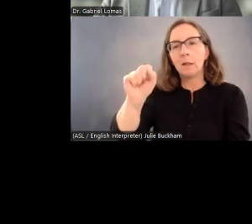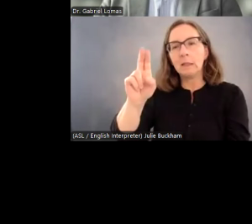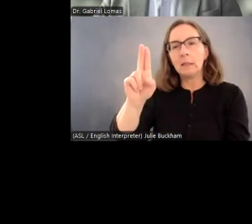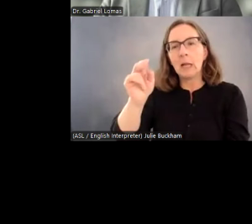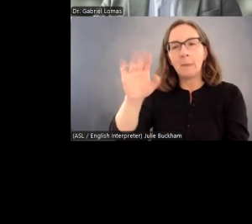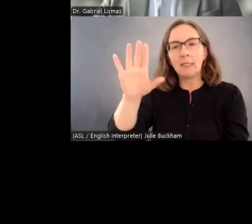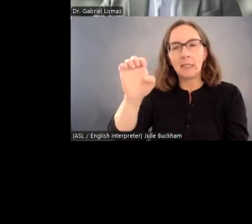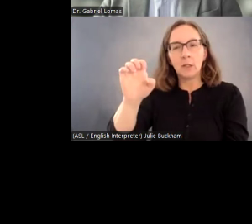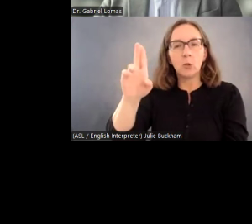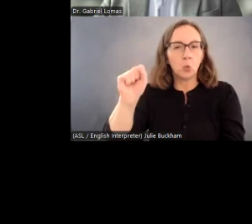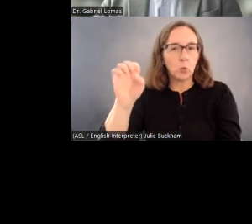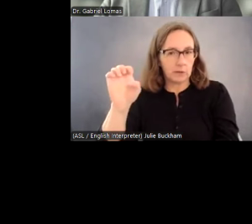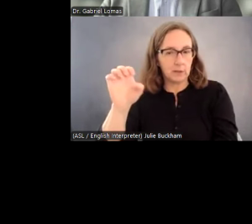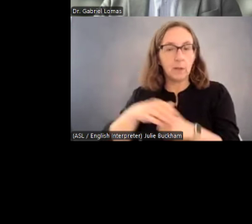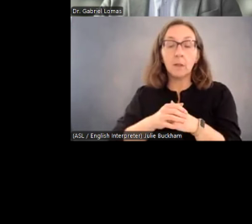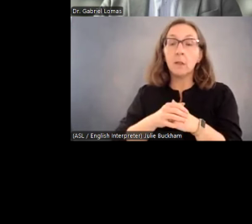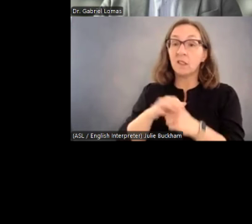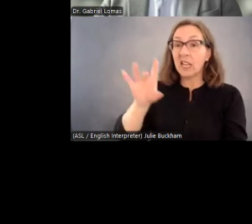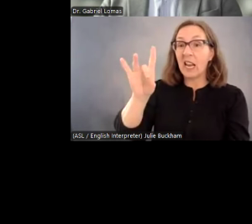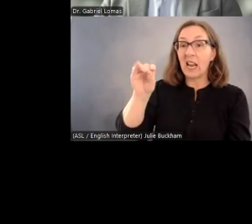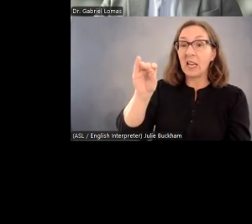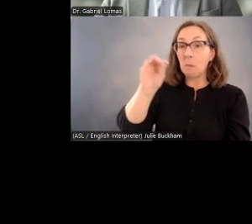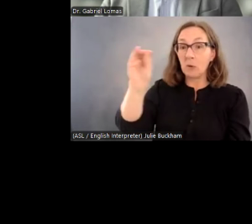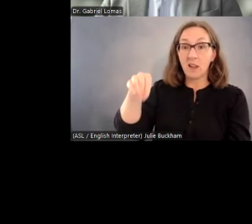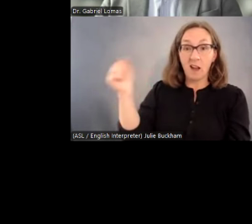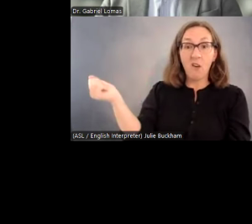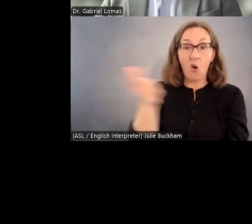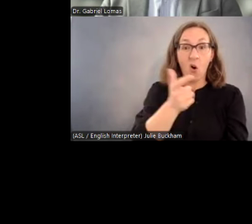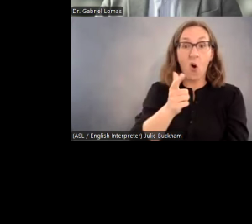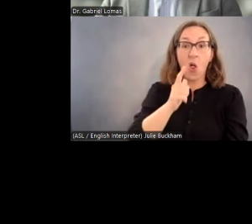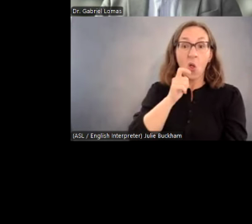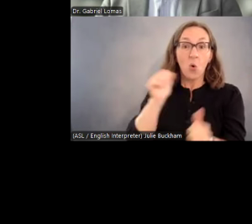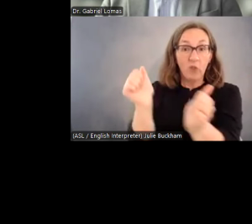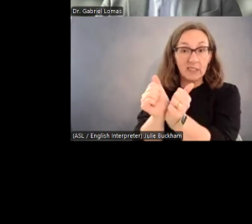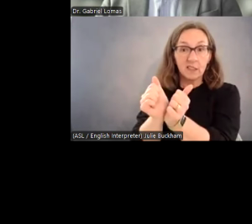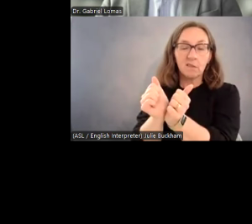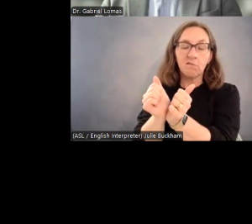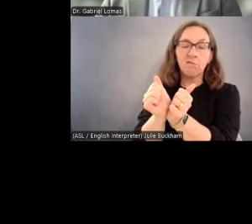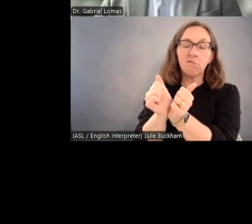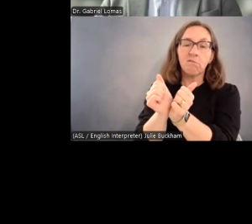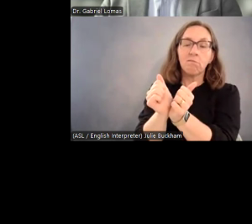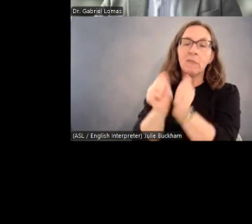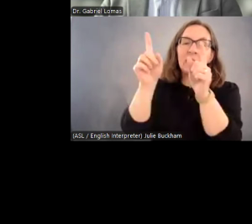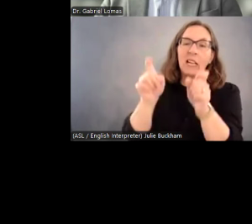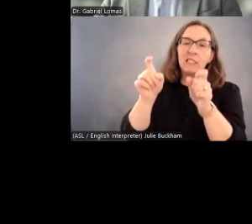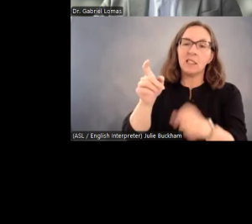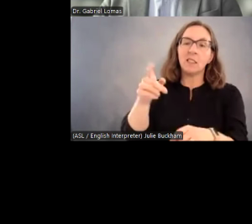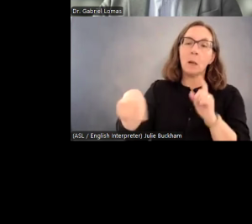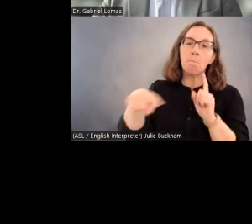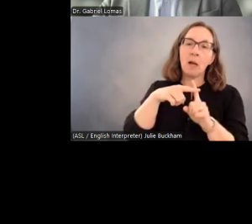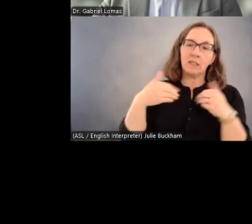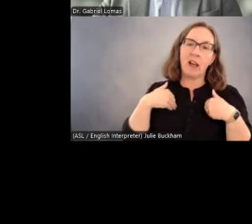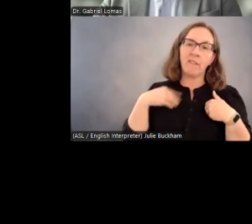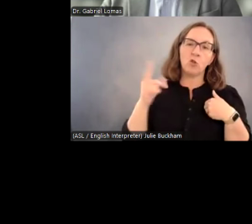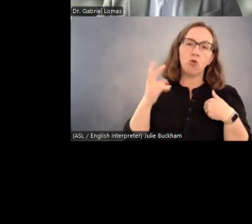about 80% of people arrested test positive for drugs. So even if they weren't arrested because of their drug